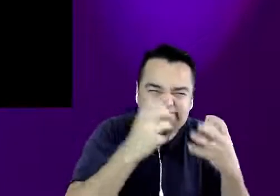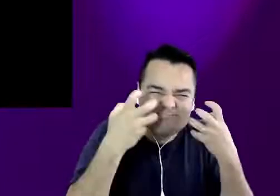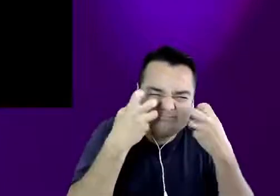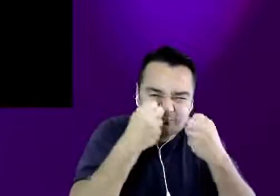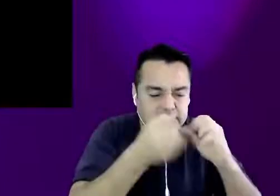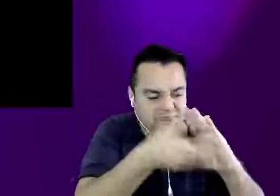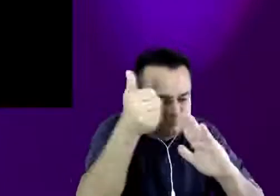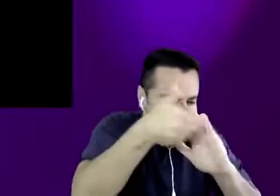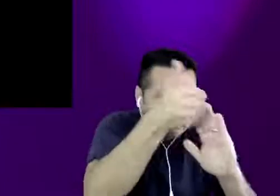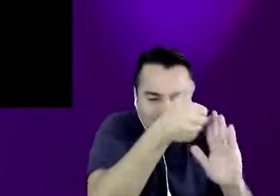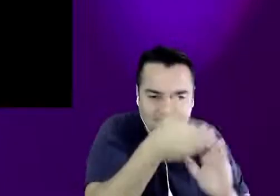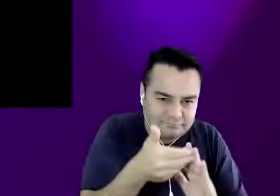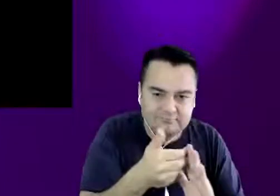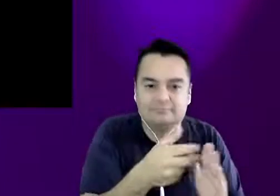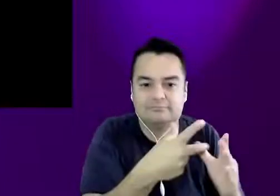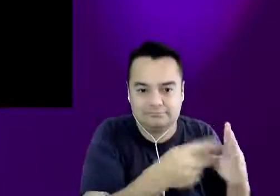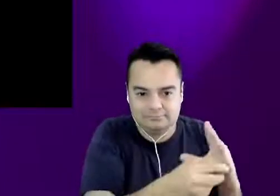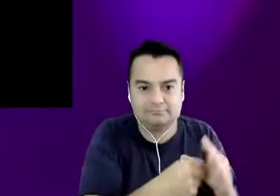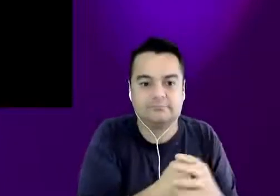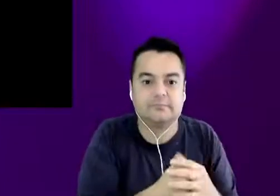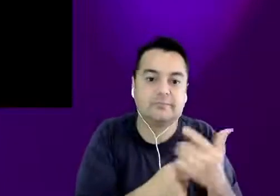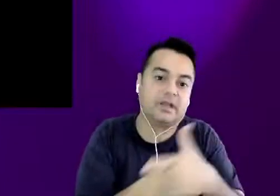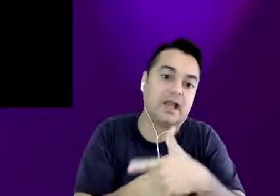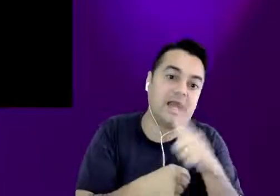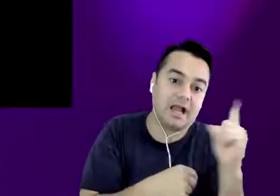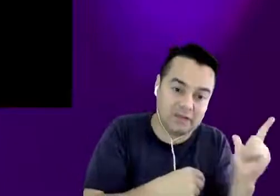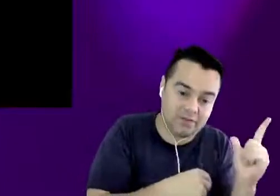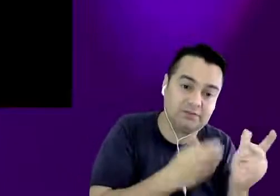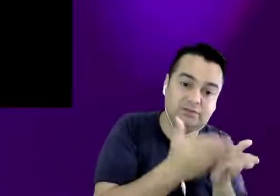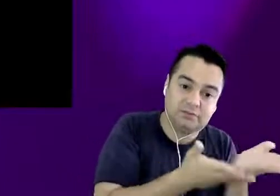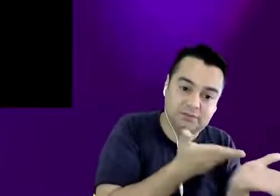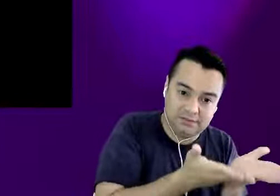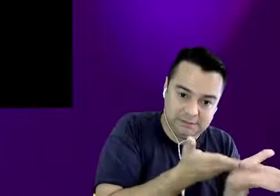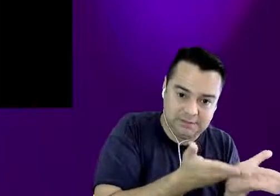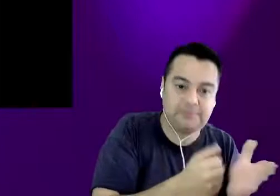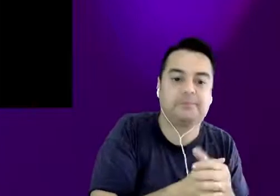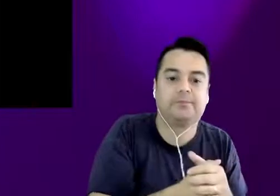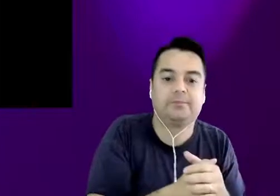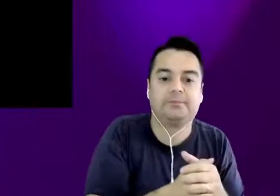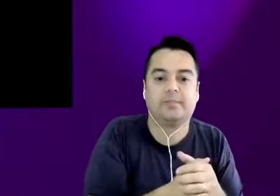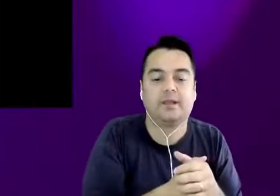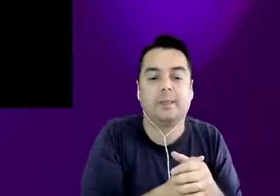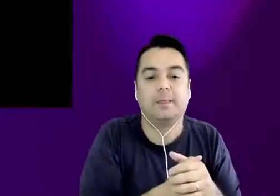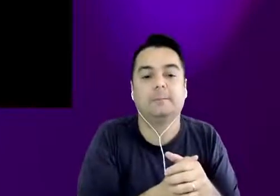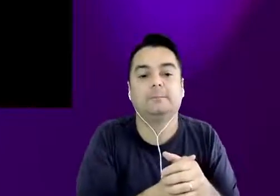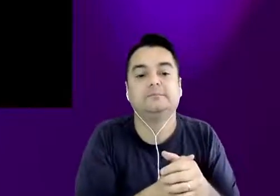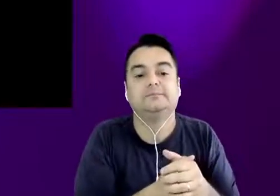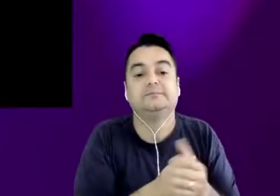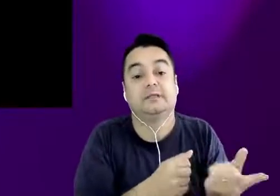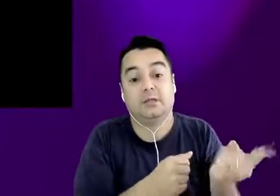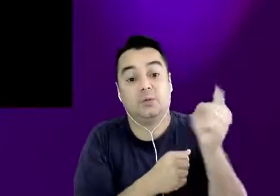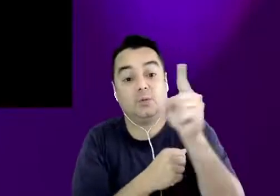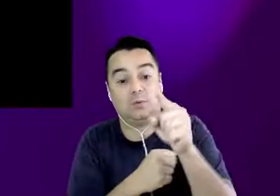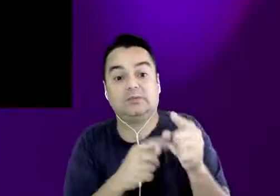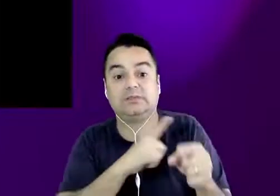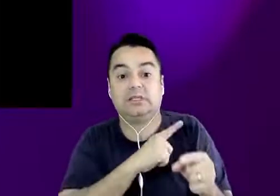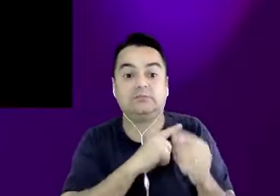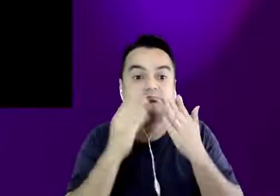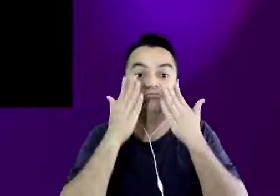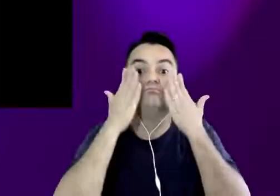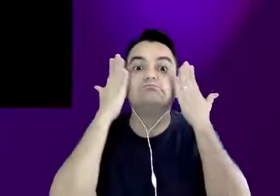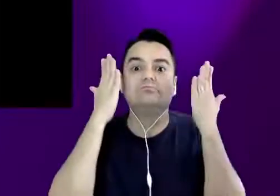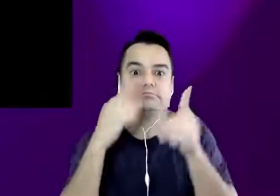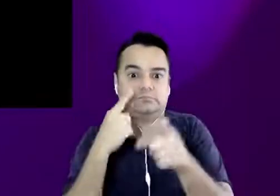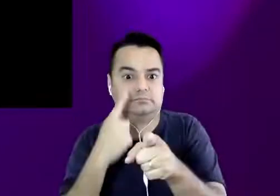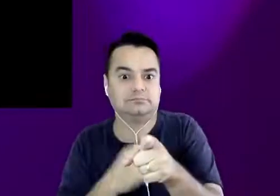undergoing senolytic treatment, cleared all the senescent cells. This is a dramatic rejuvenation of a mouse models. And